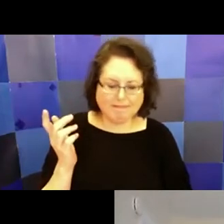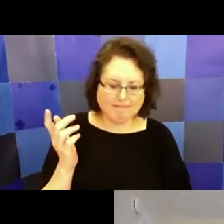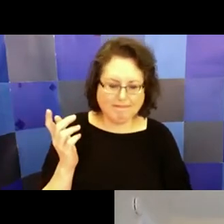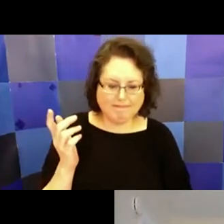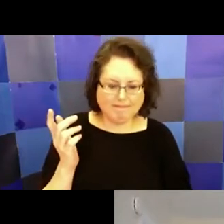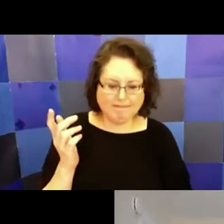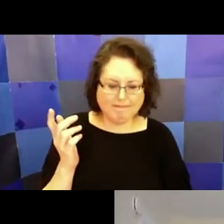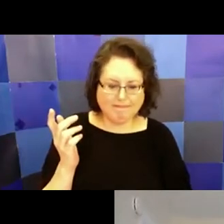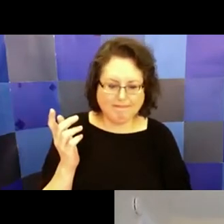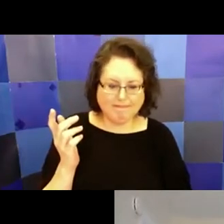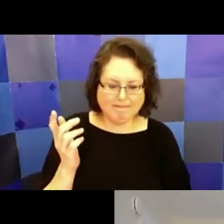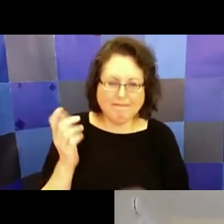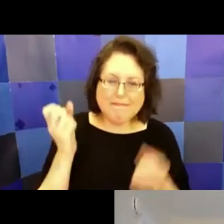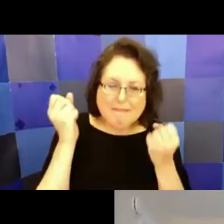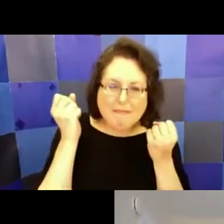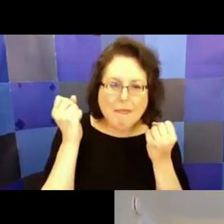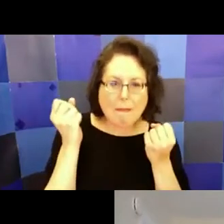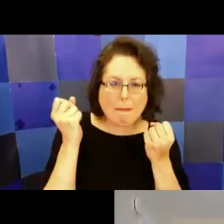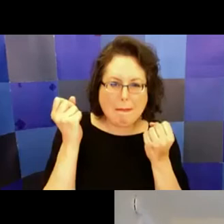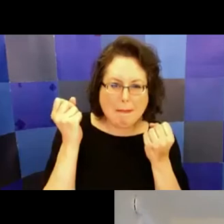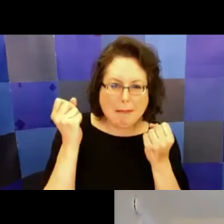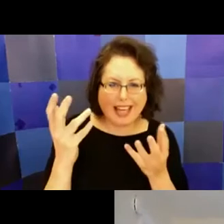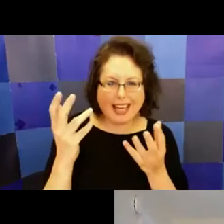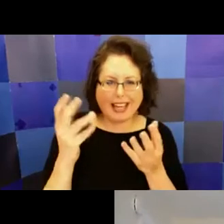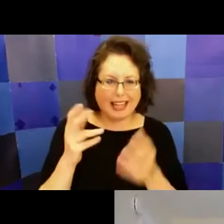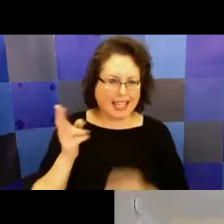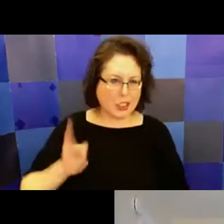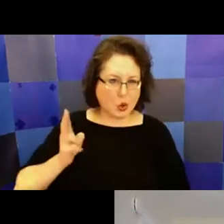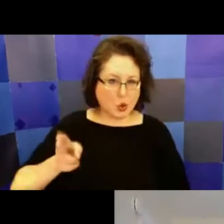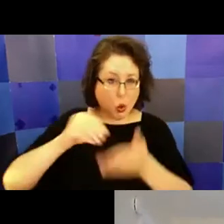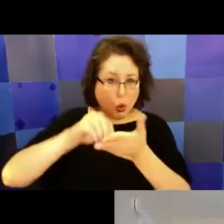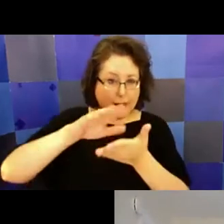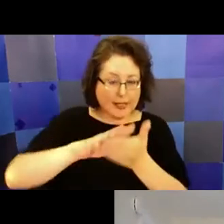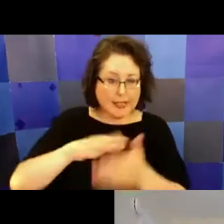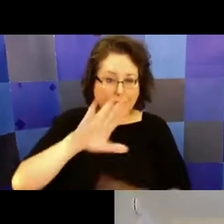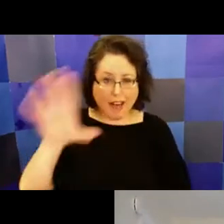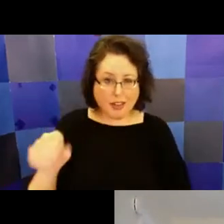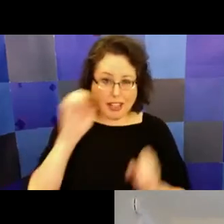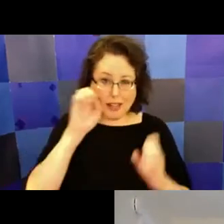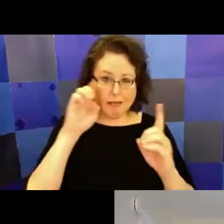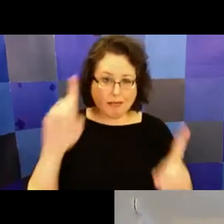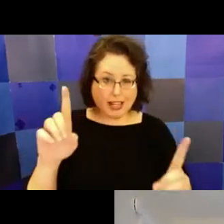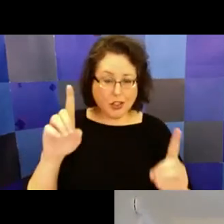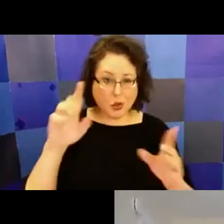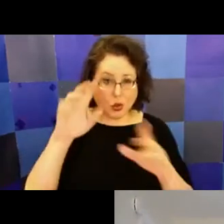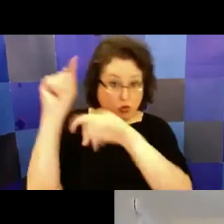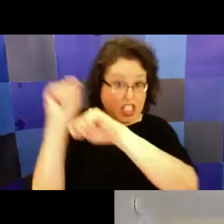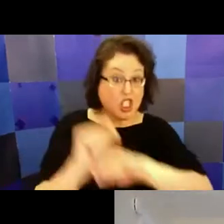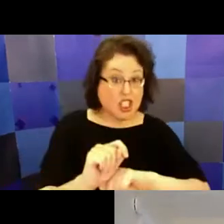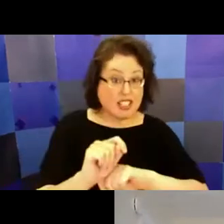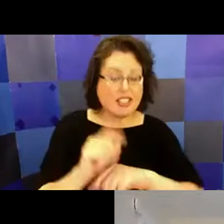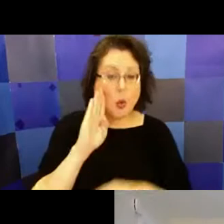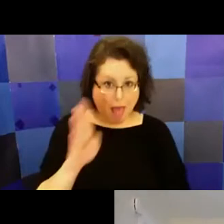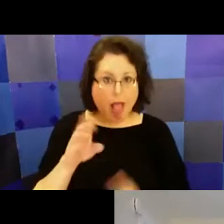as many much finer historians of African-American educational traditions will